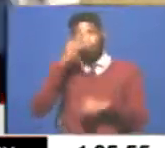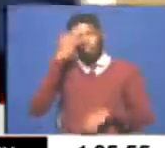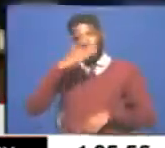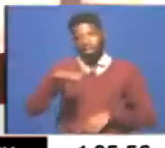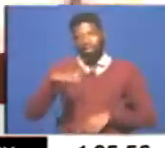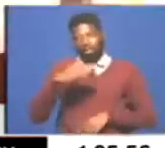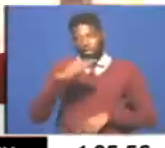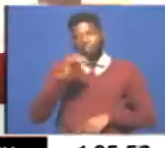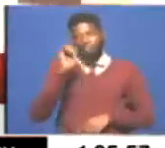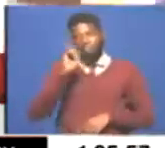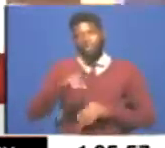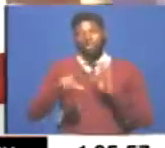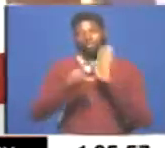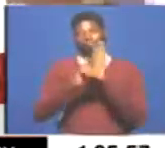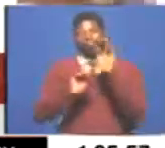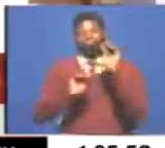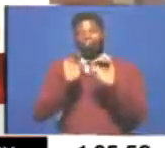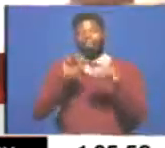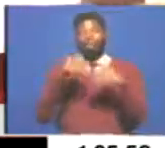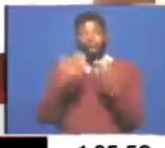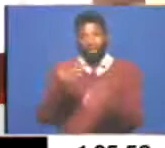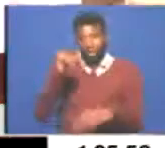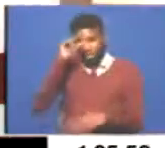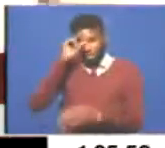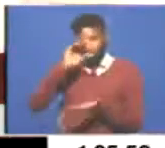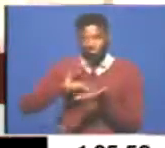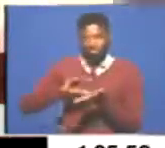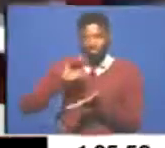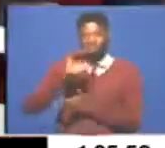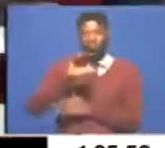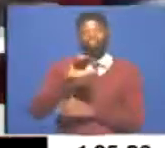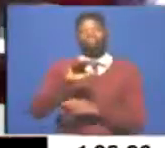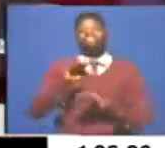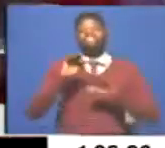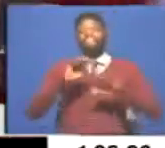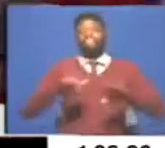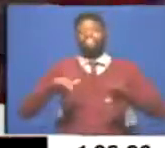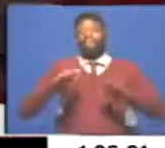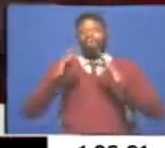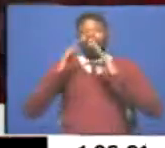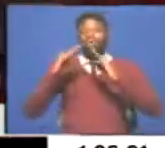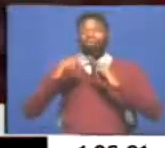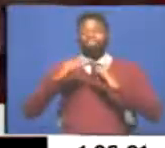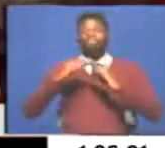country can be funded by the government as they go through many challenges. Yusuf Far reporting for Lunchtime.